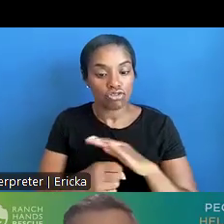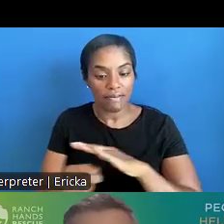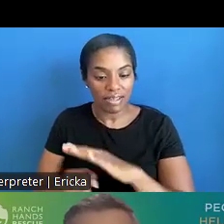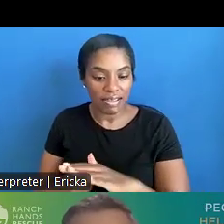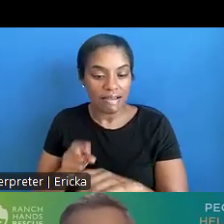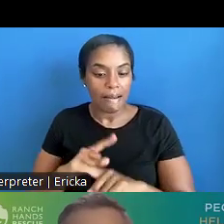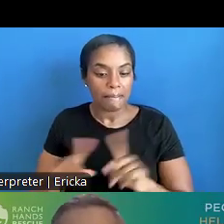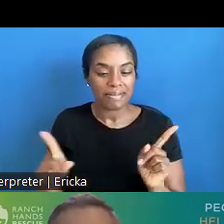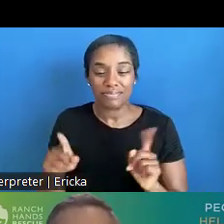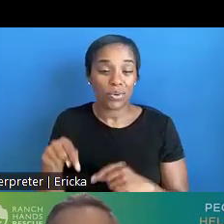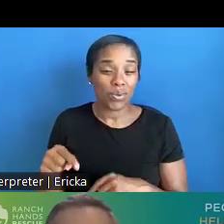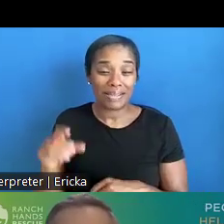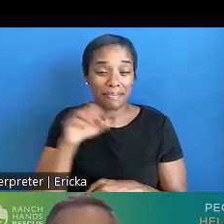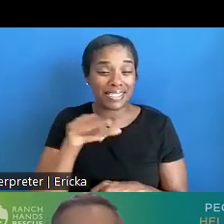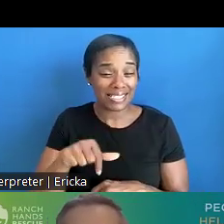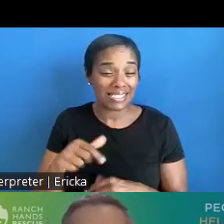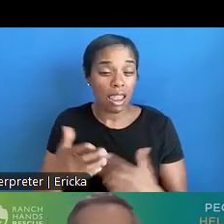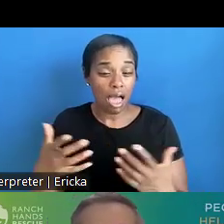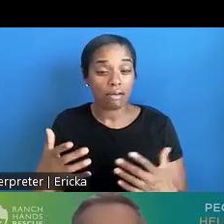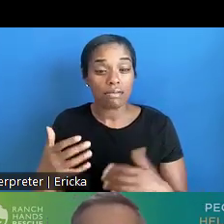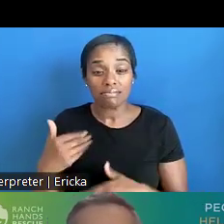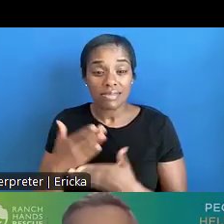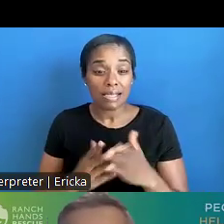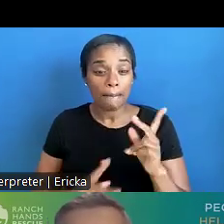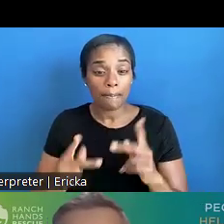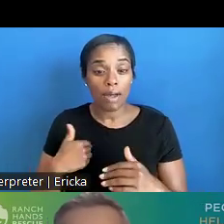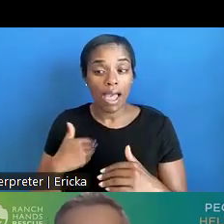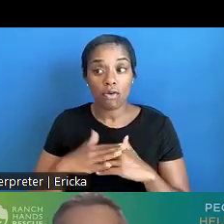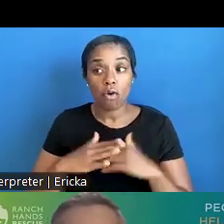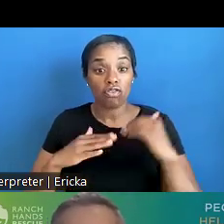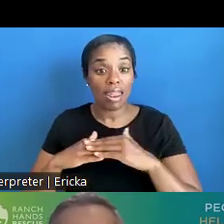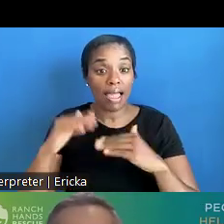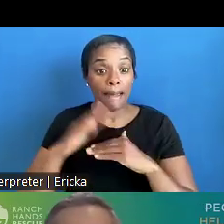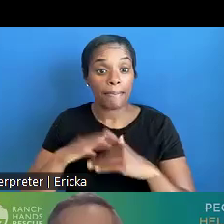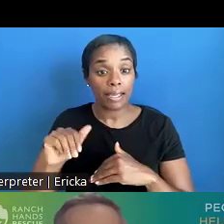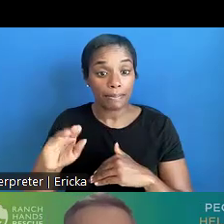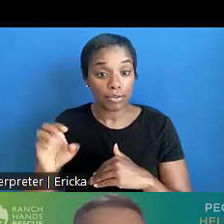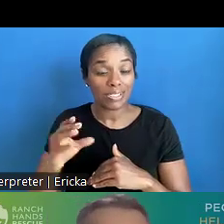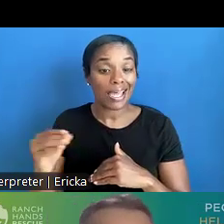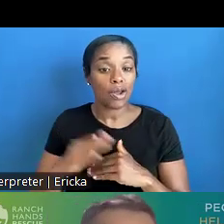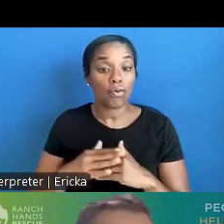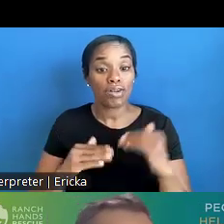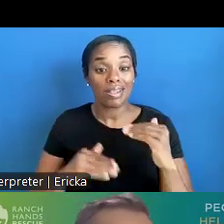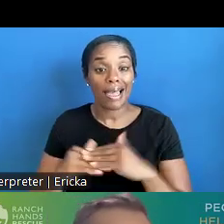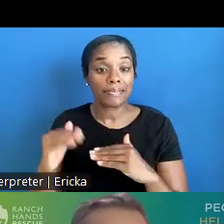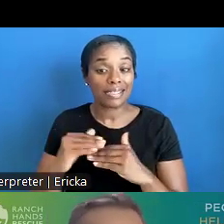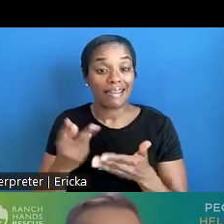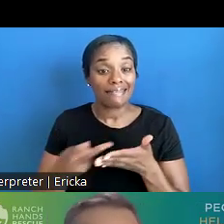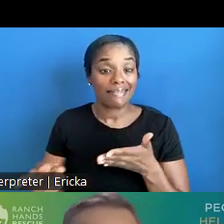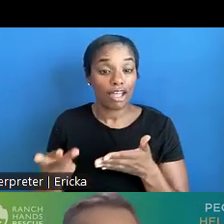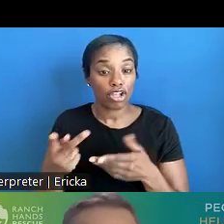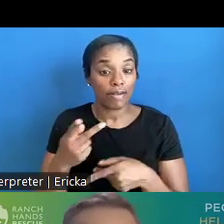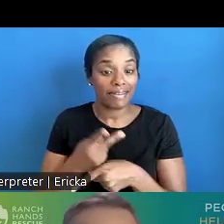these overlapping abuses and these overlapping failures of care. And Polaris, I believe it